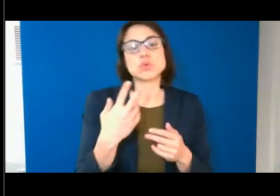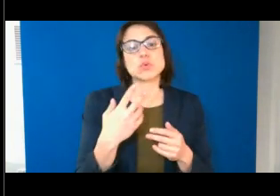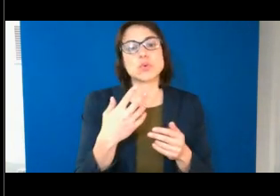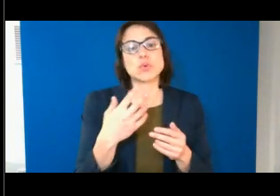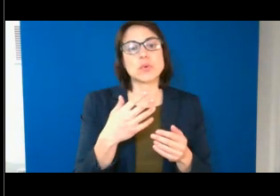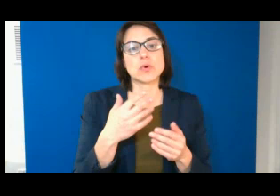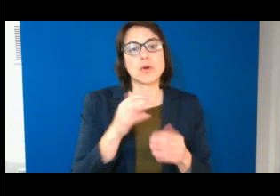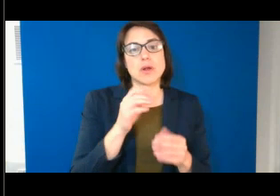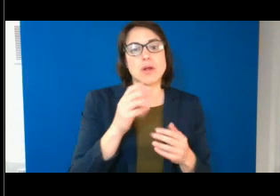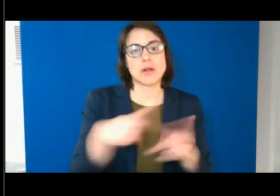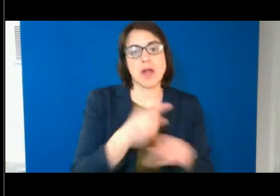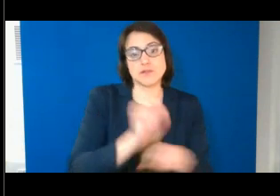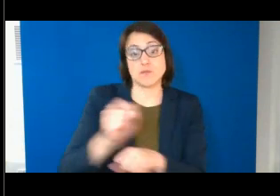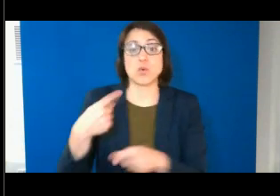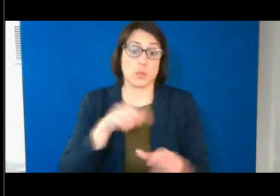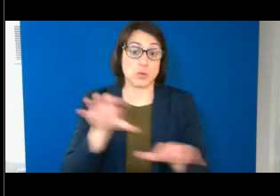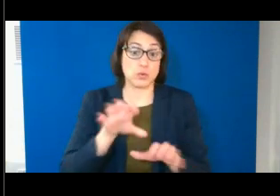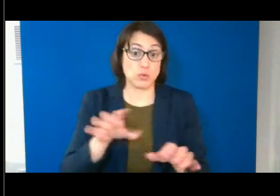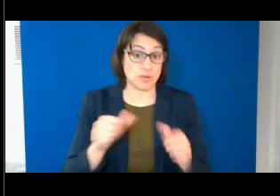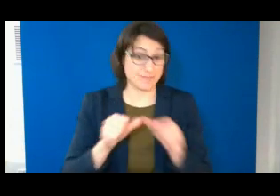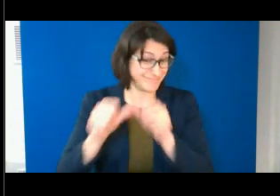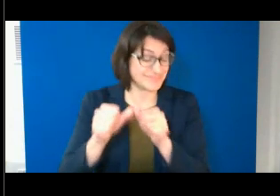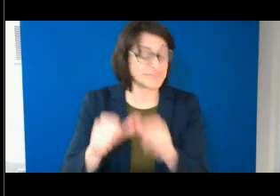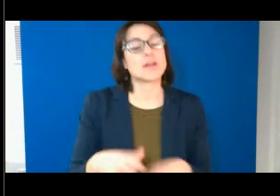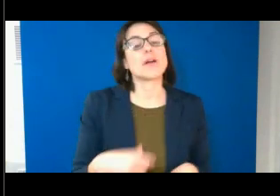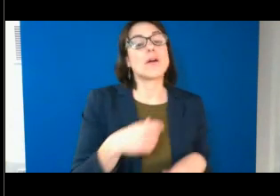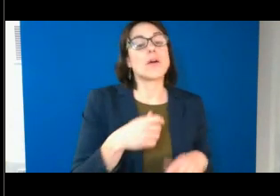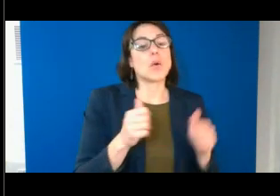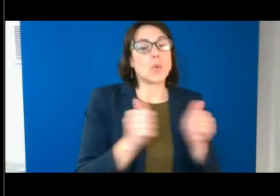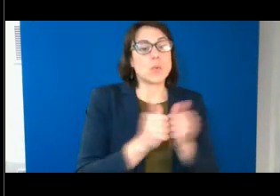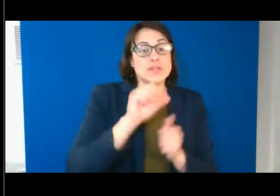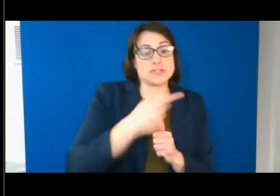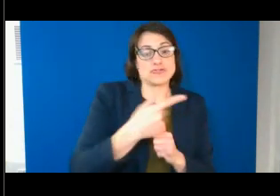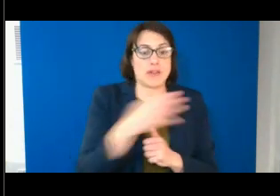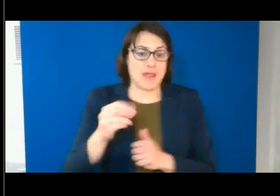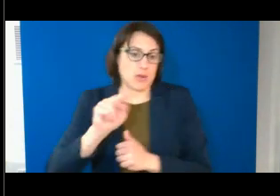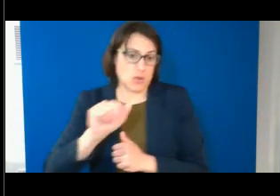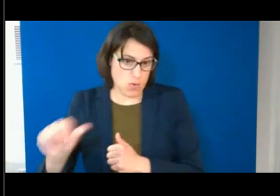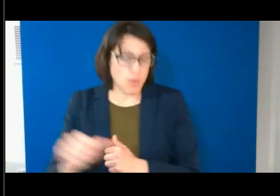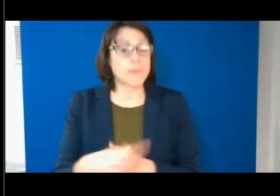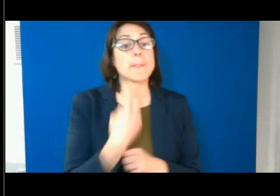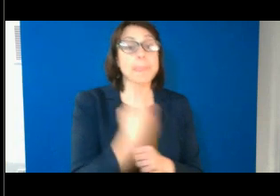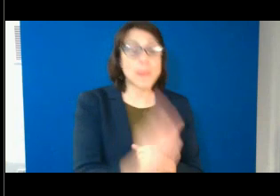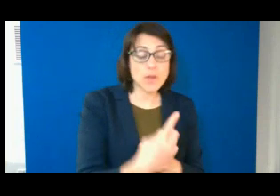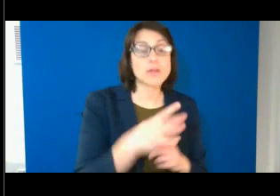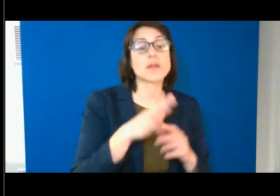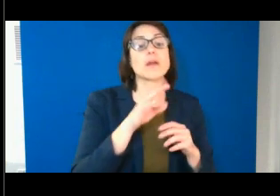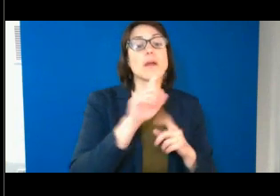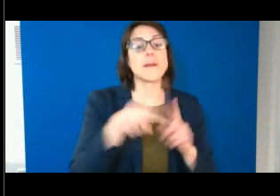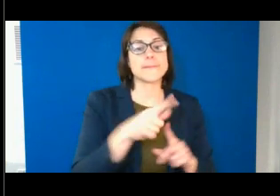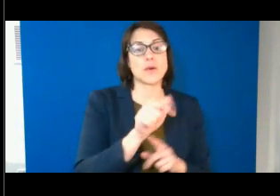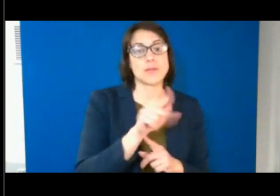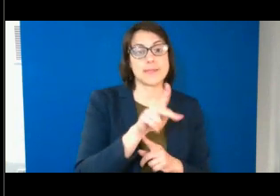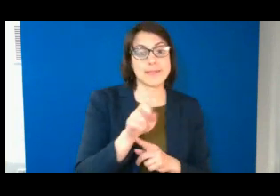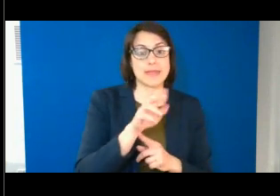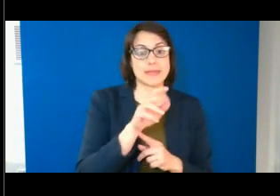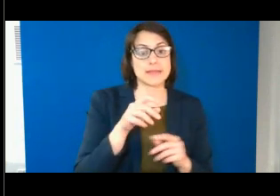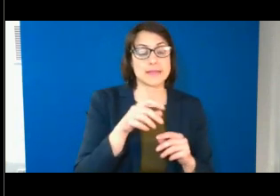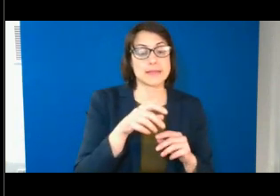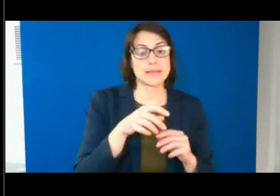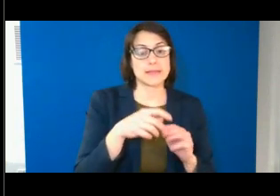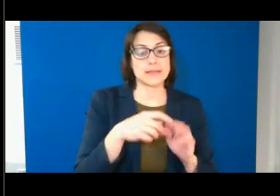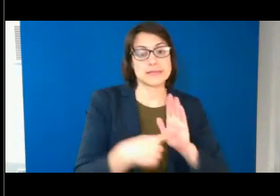Grant and with NOAA, one of which is the curb monitoring deployment, and the more important one I think we're to focus on is probably the Atlantic County Utilities